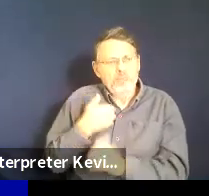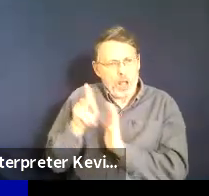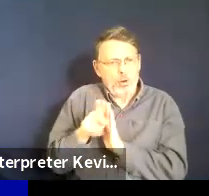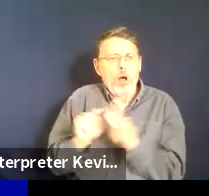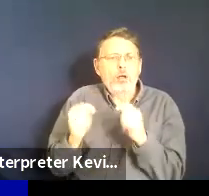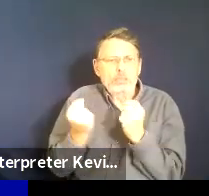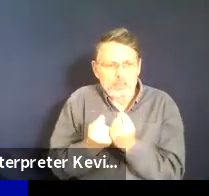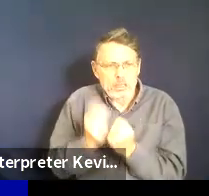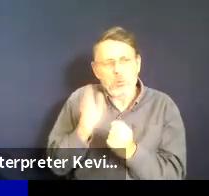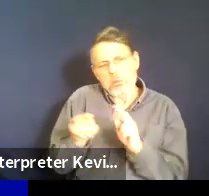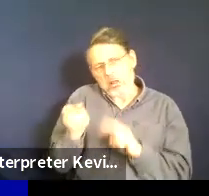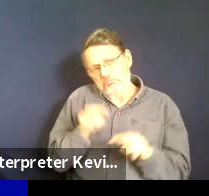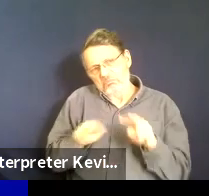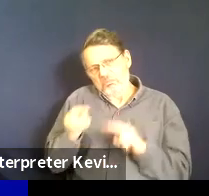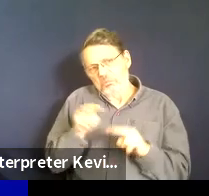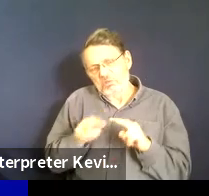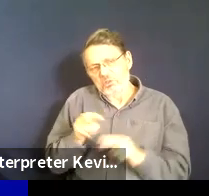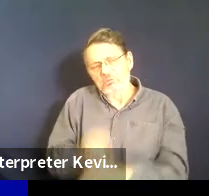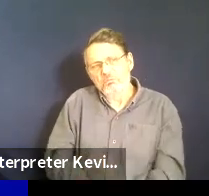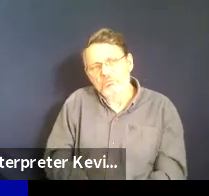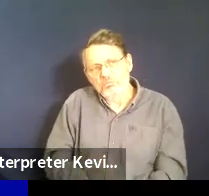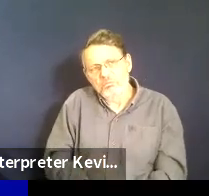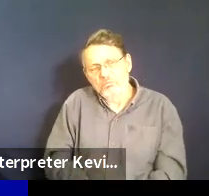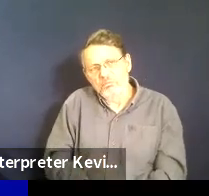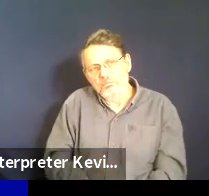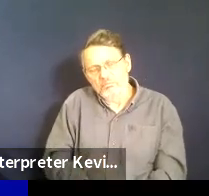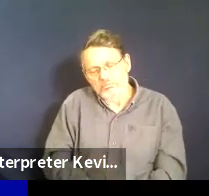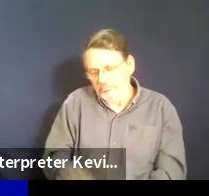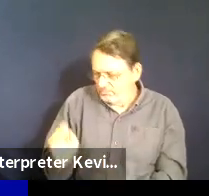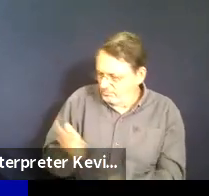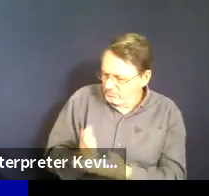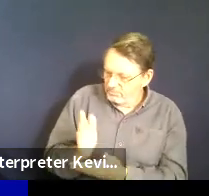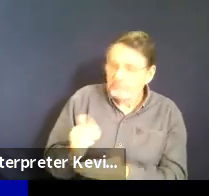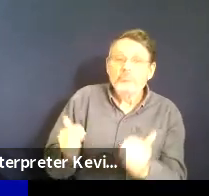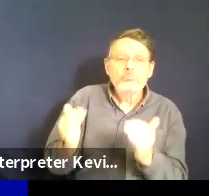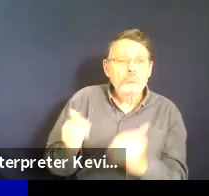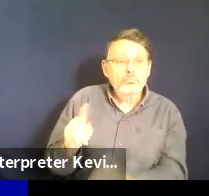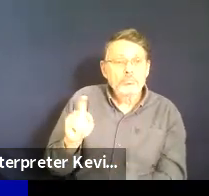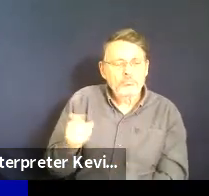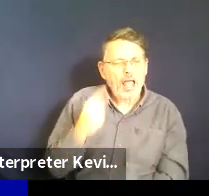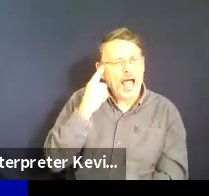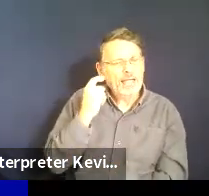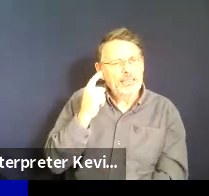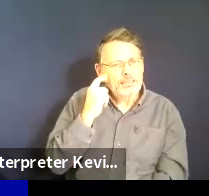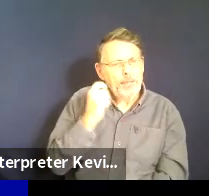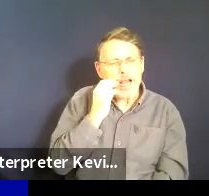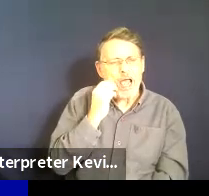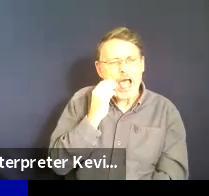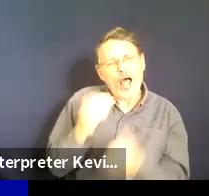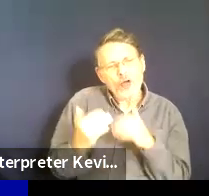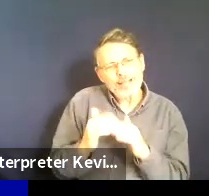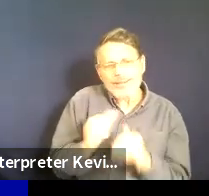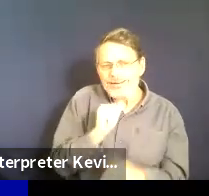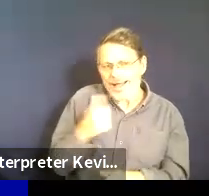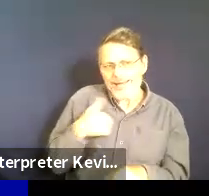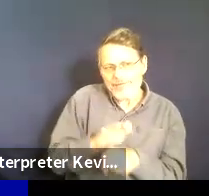team. All right, next question. I suspect that addressing lack of accessible